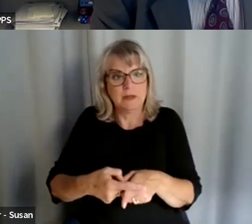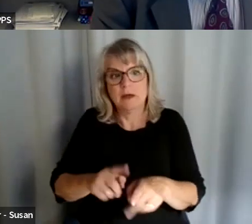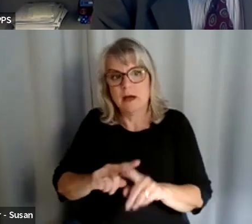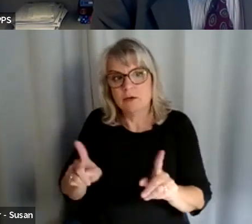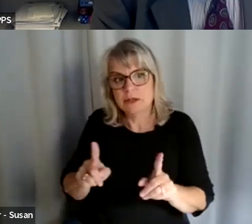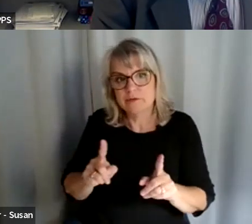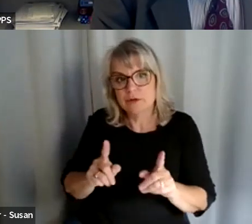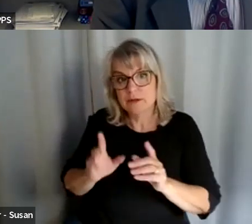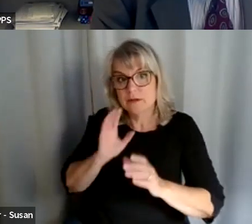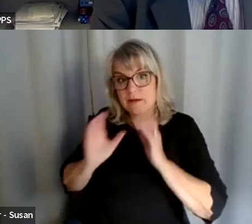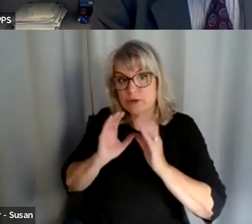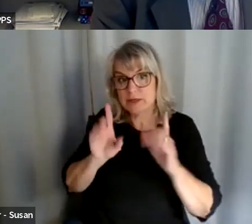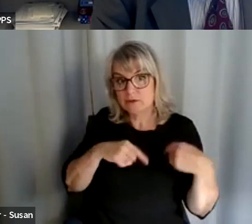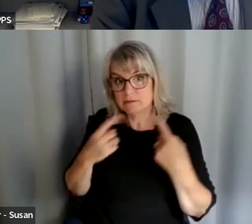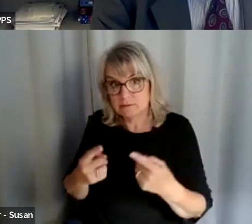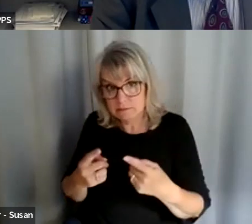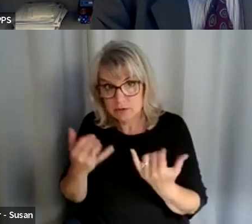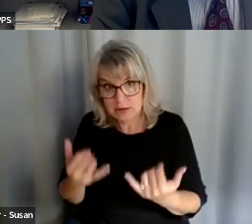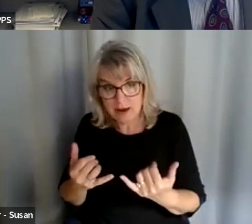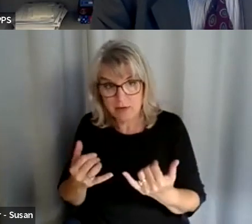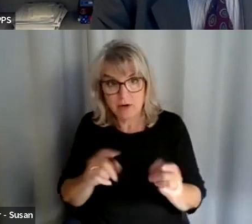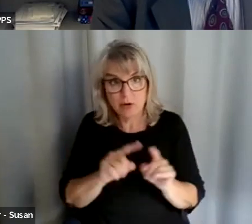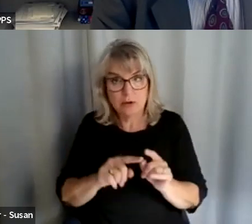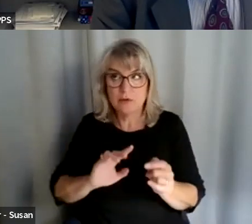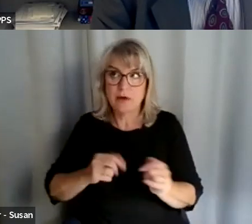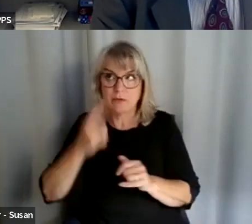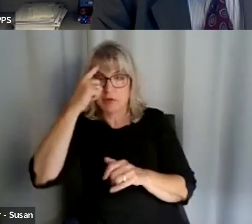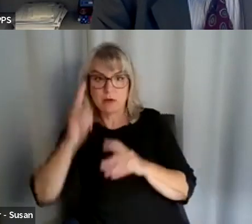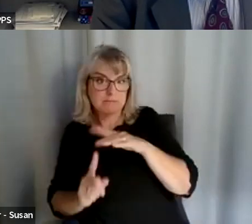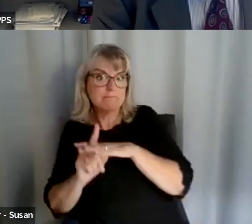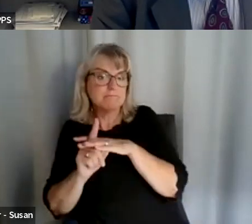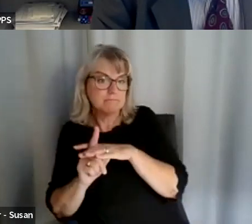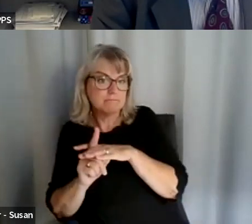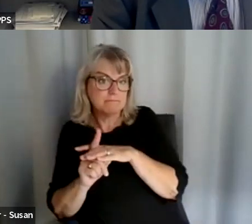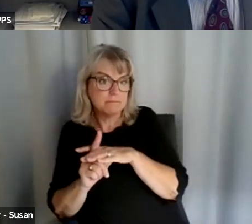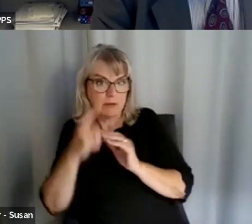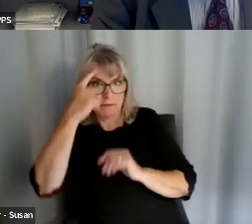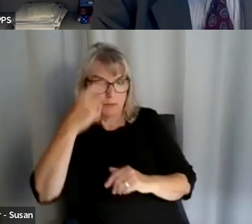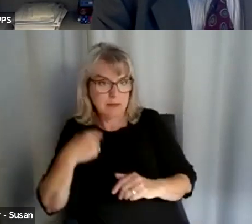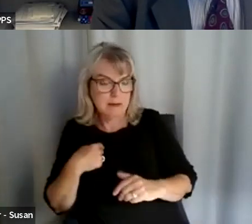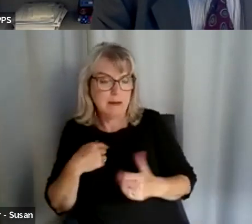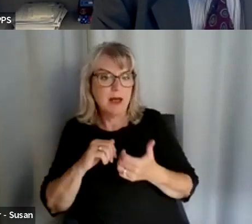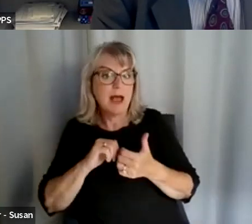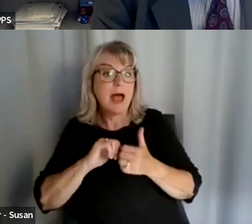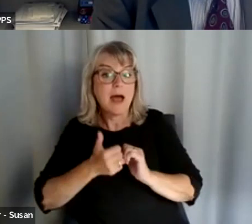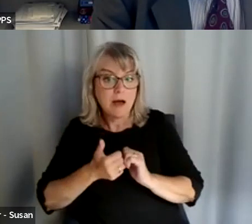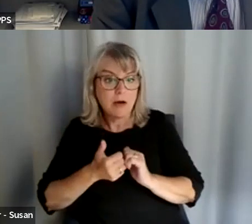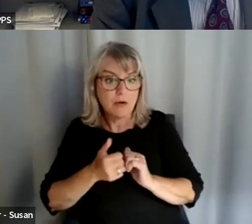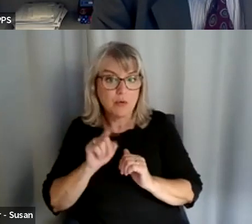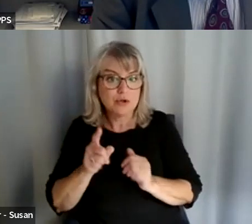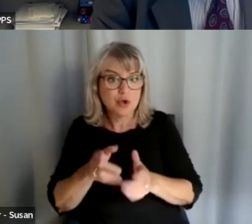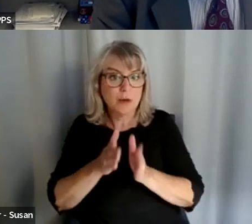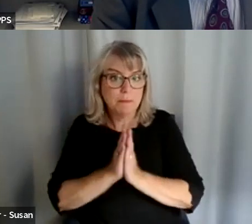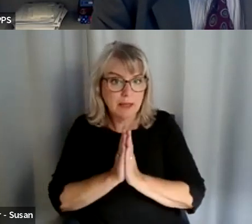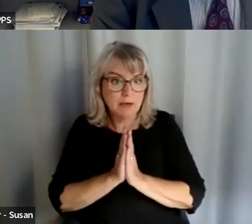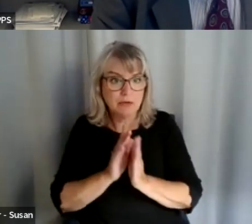different conversations, the other difference that comes to mind from where I'm viewing this is how we view who a procurement